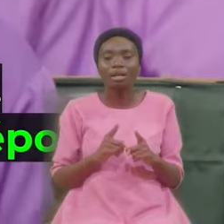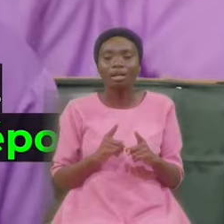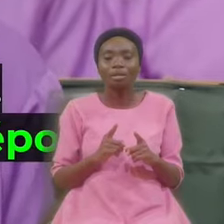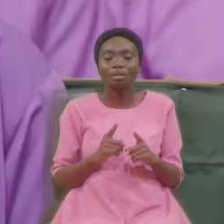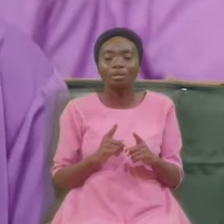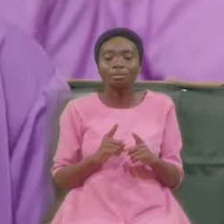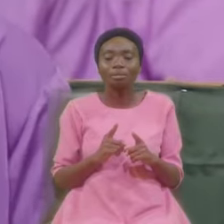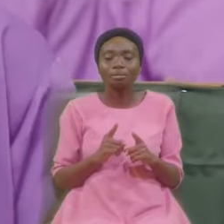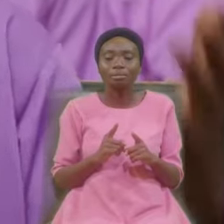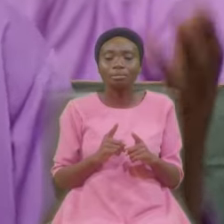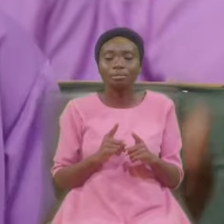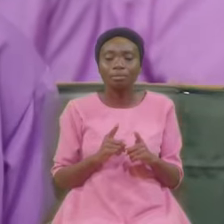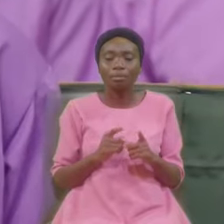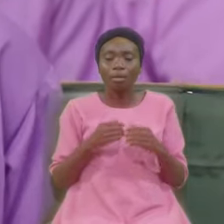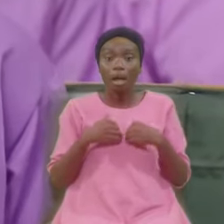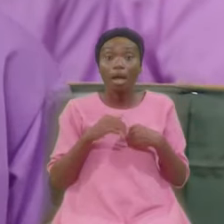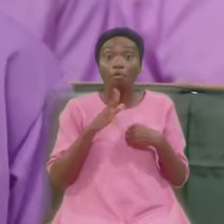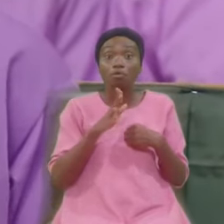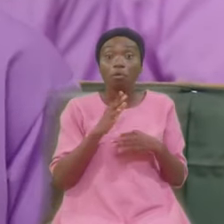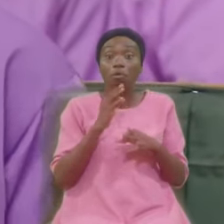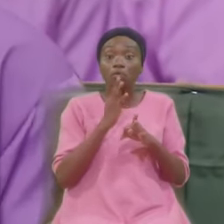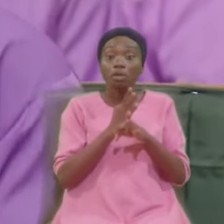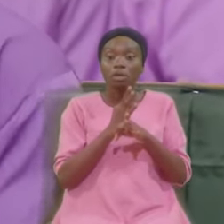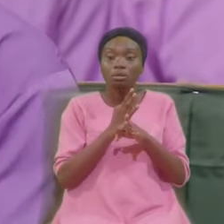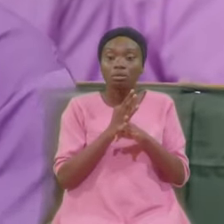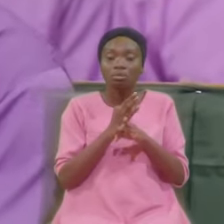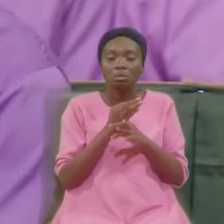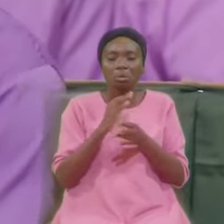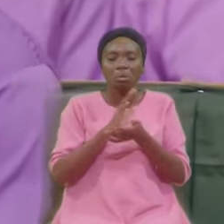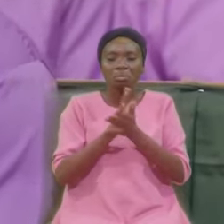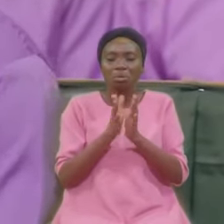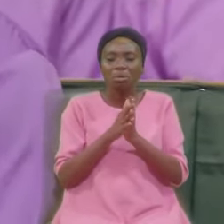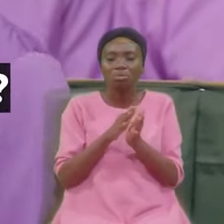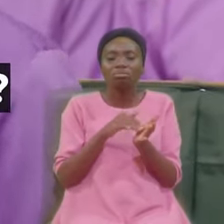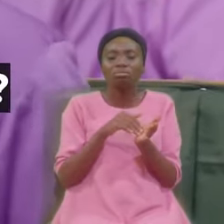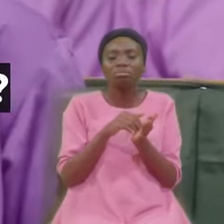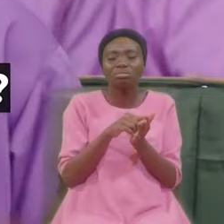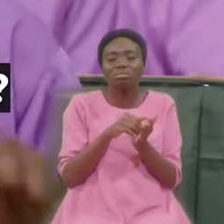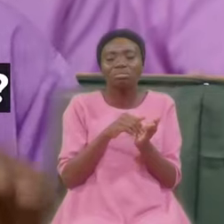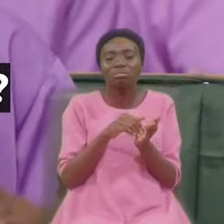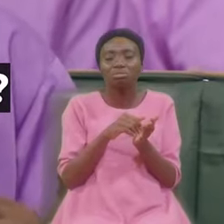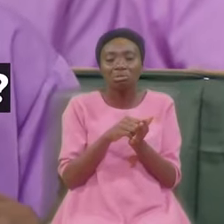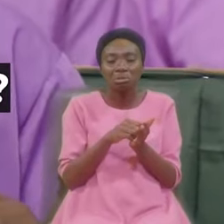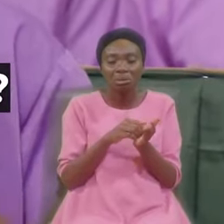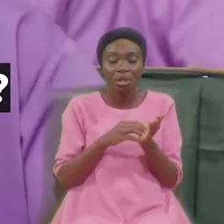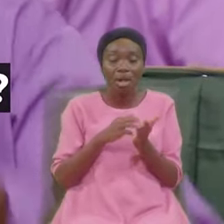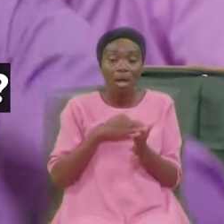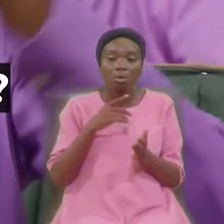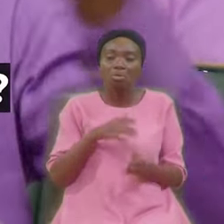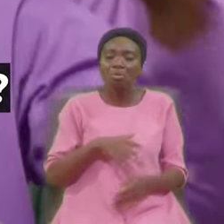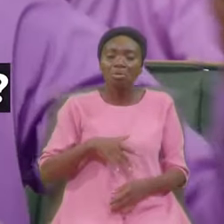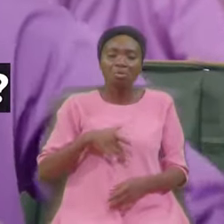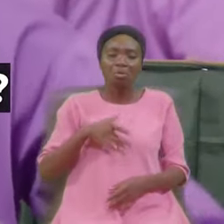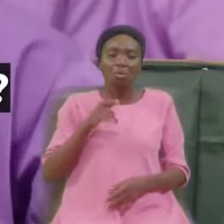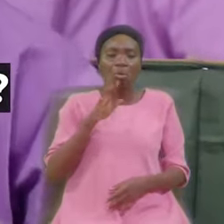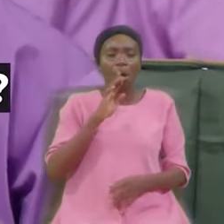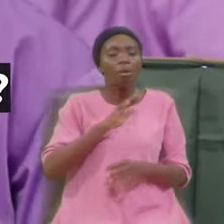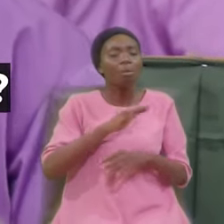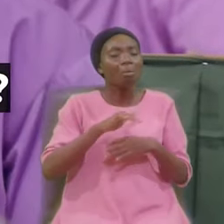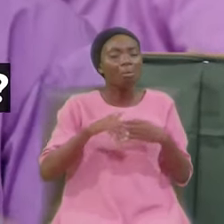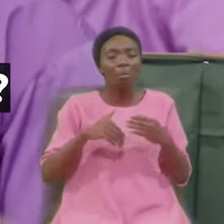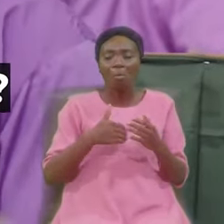Has your faith grown weak? and you feel you're